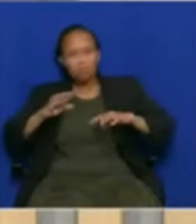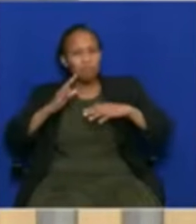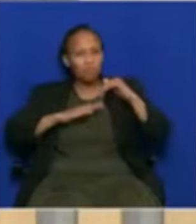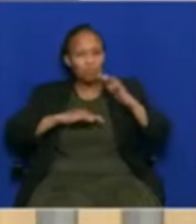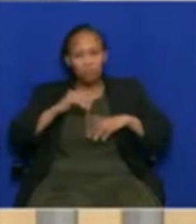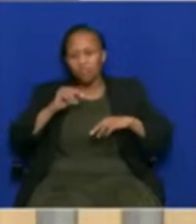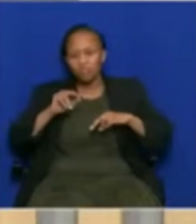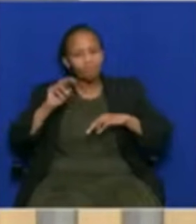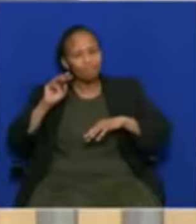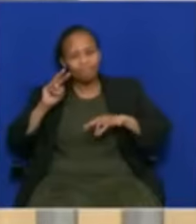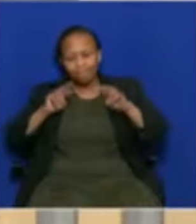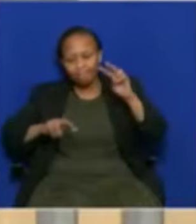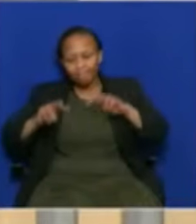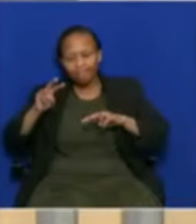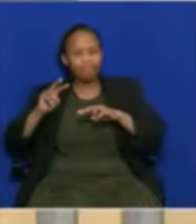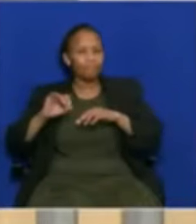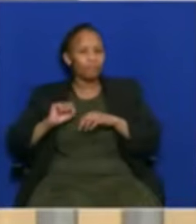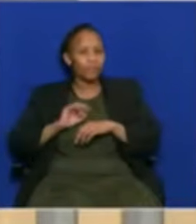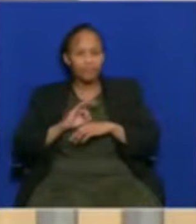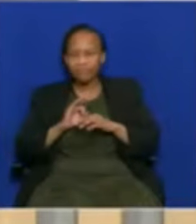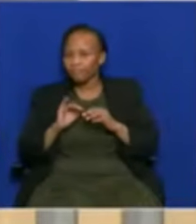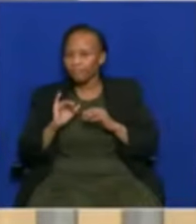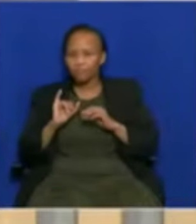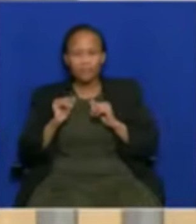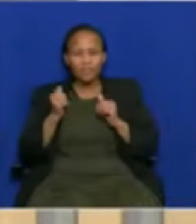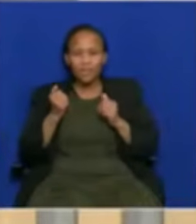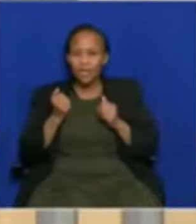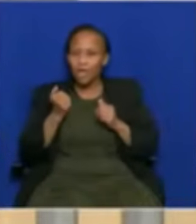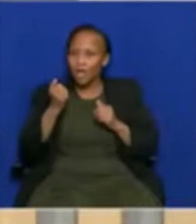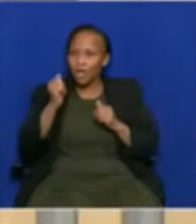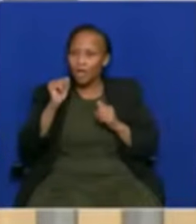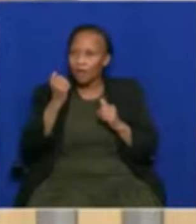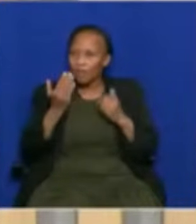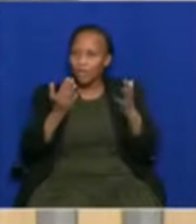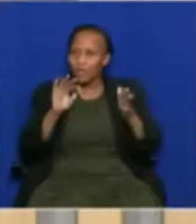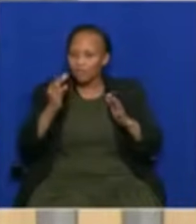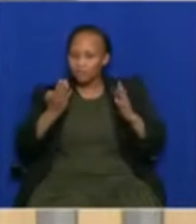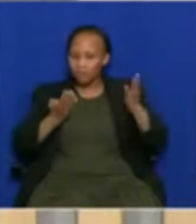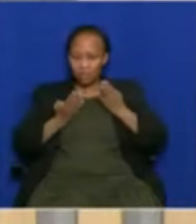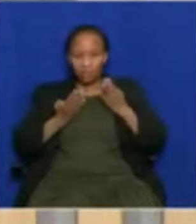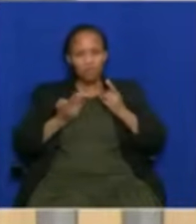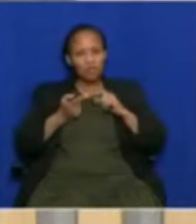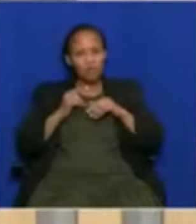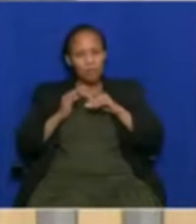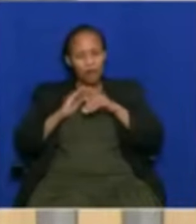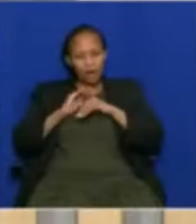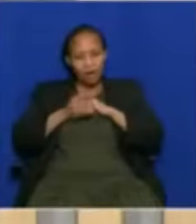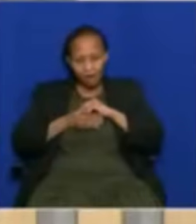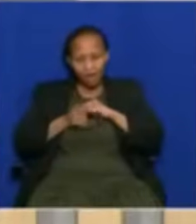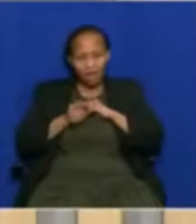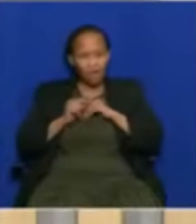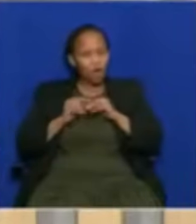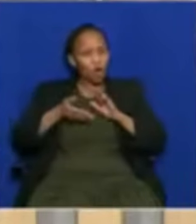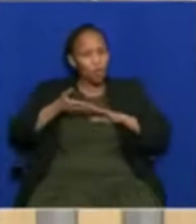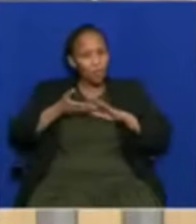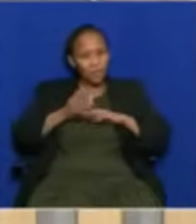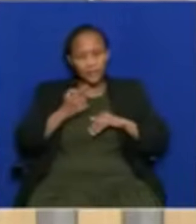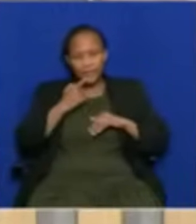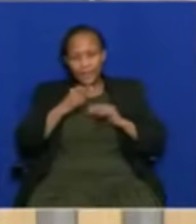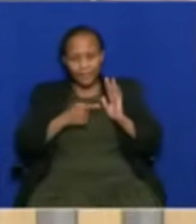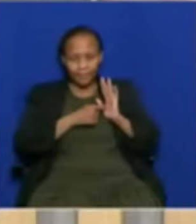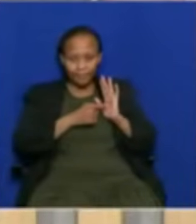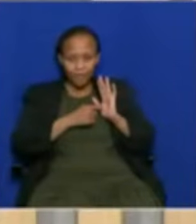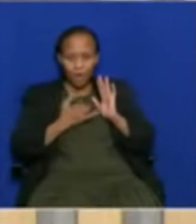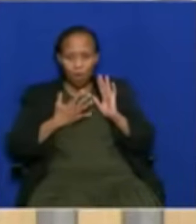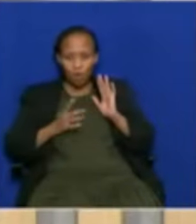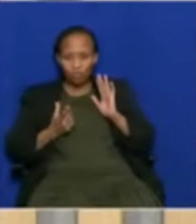receiving applications from an undercover operation to say, this is what I need you to do for me. And there, under the structure,